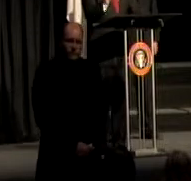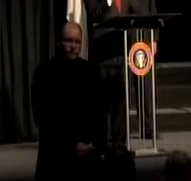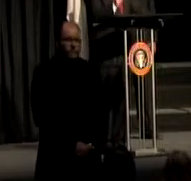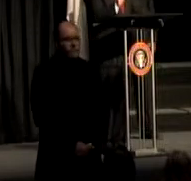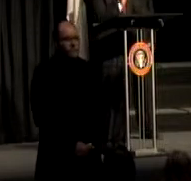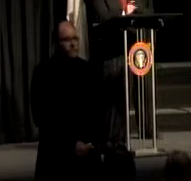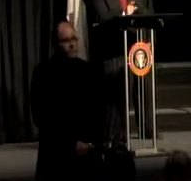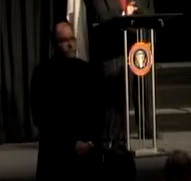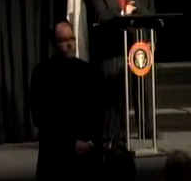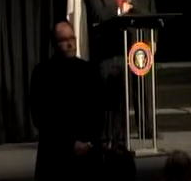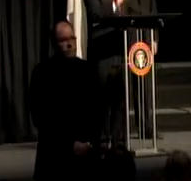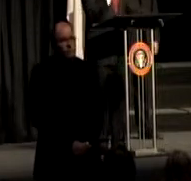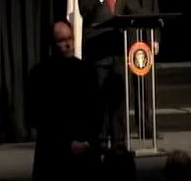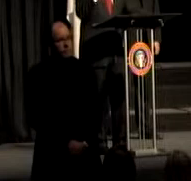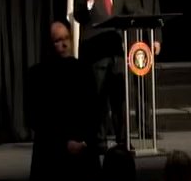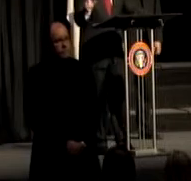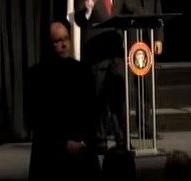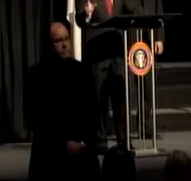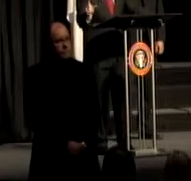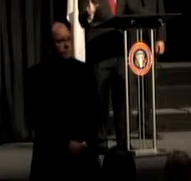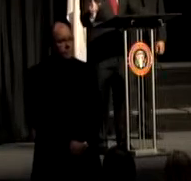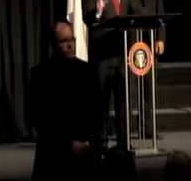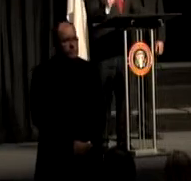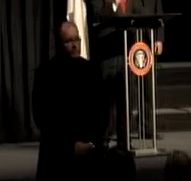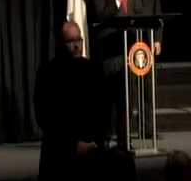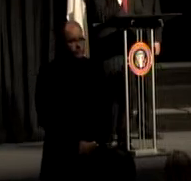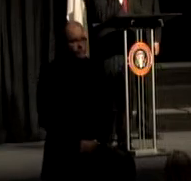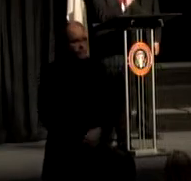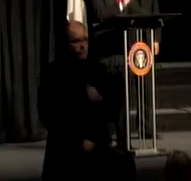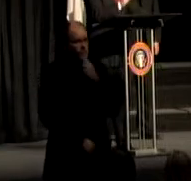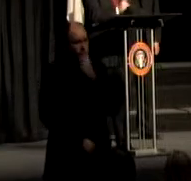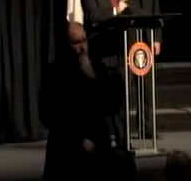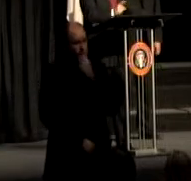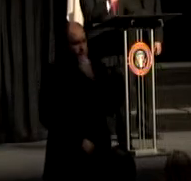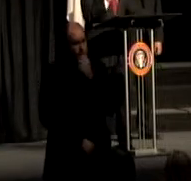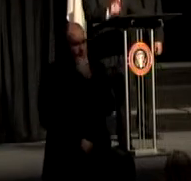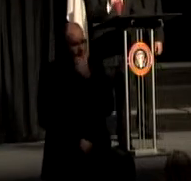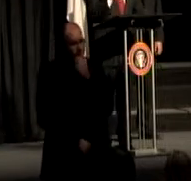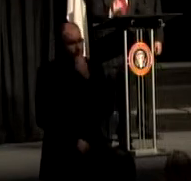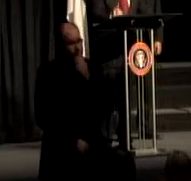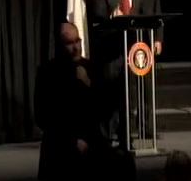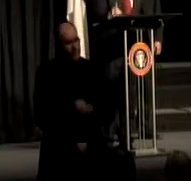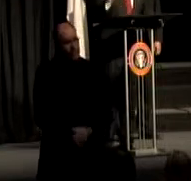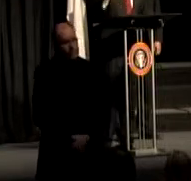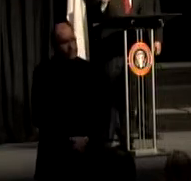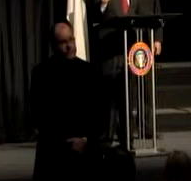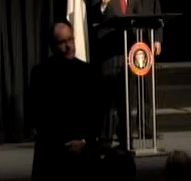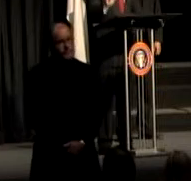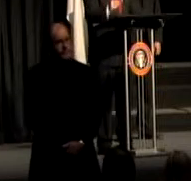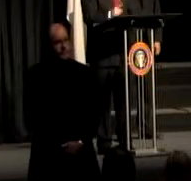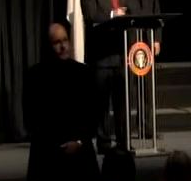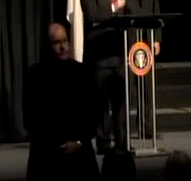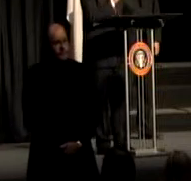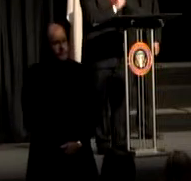and he wants to ruin the church and he wants to make you of no effect and he wants to make the church of no effect by losing the testimony that you